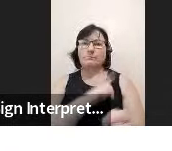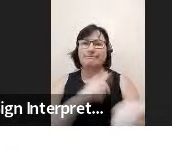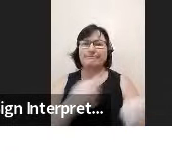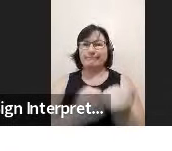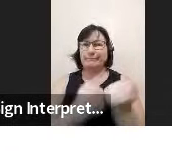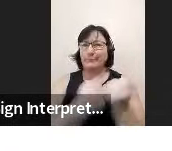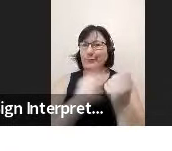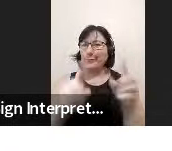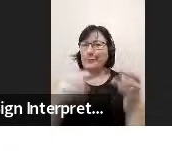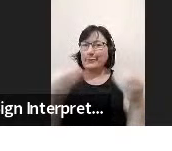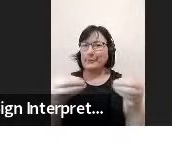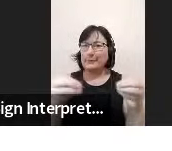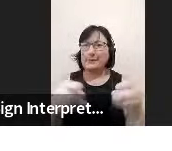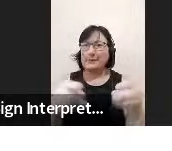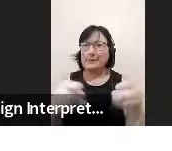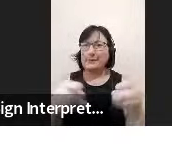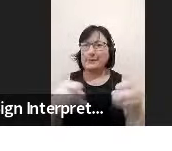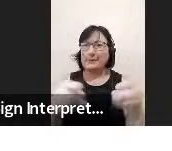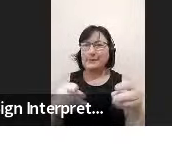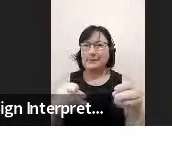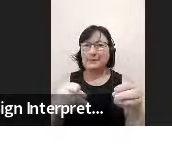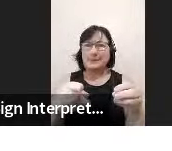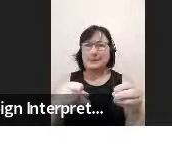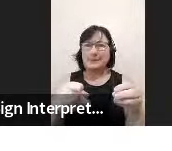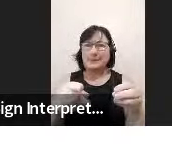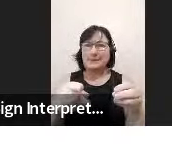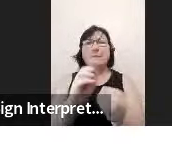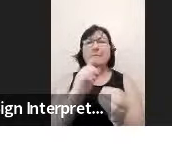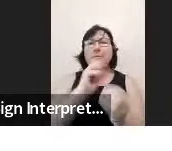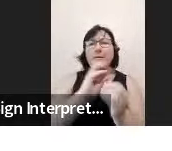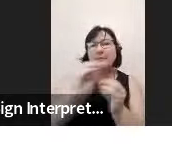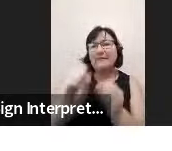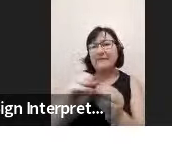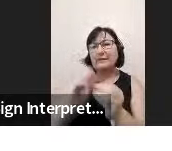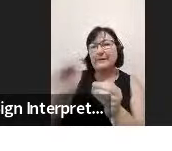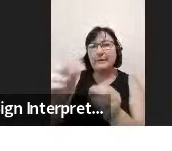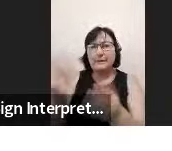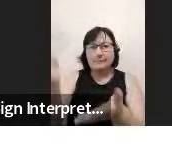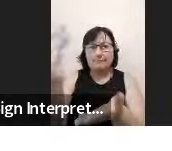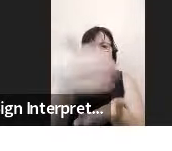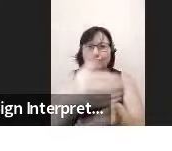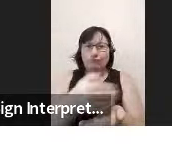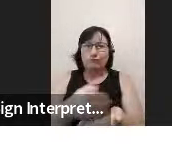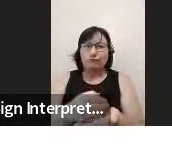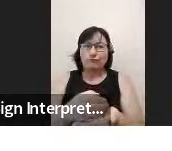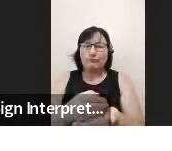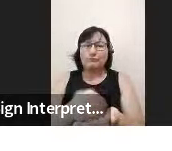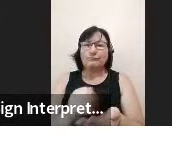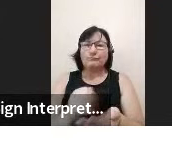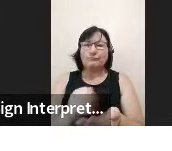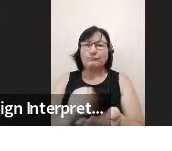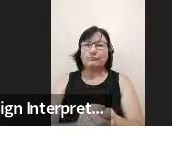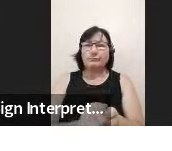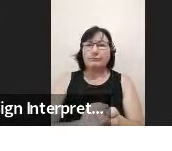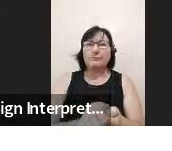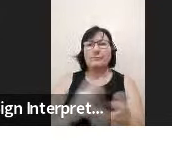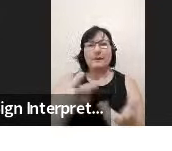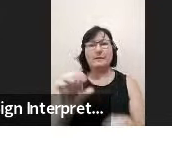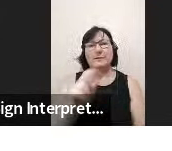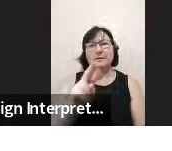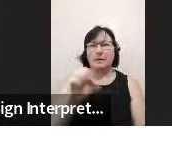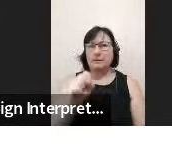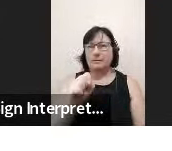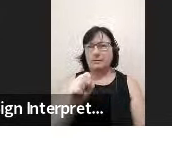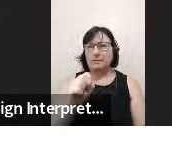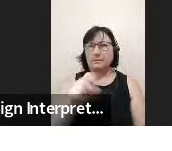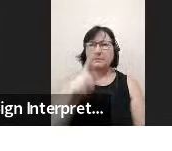attract investors. So how can SARS then overlook that? Let us consider having that AEO logo